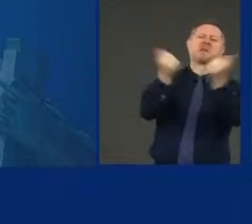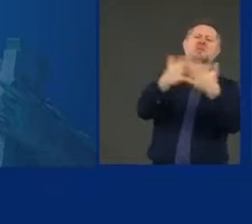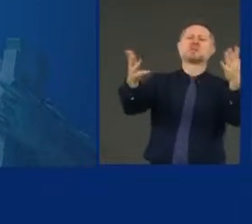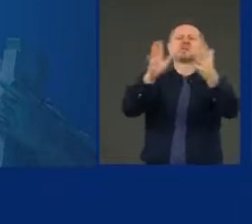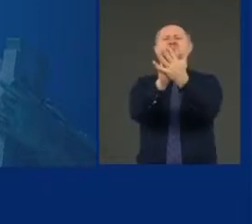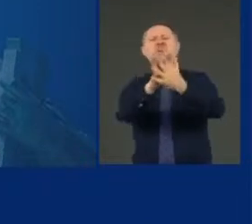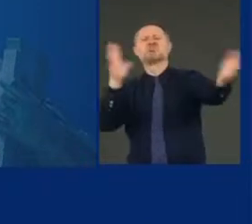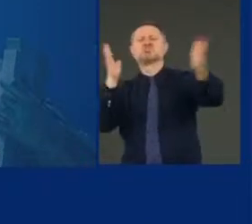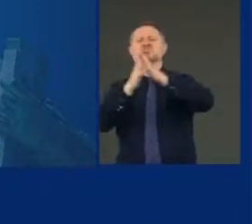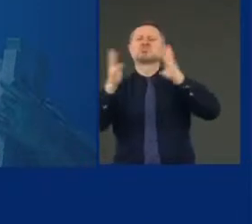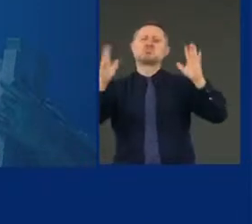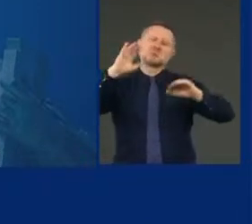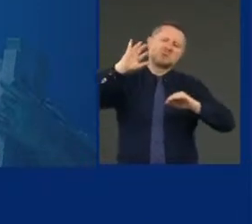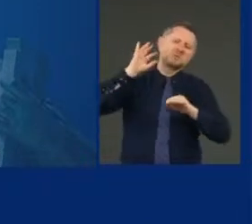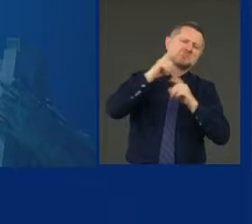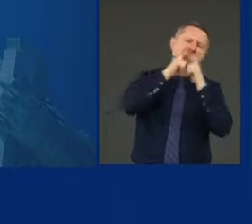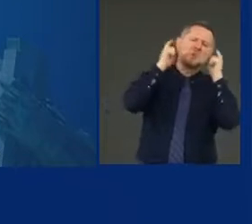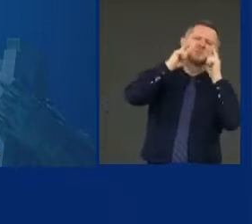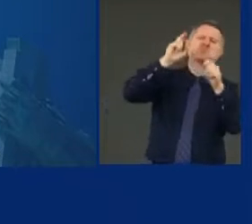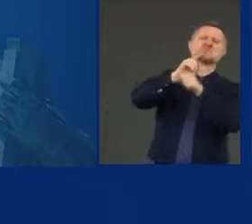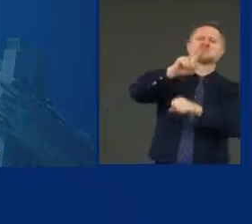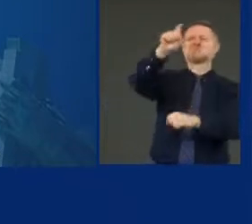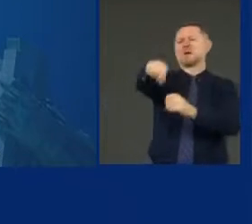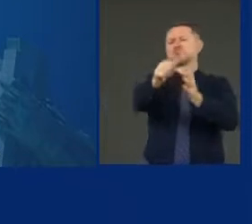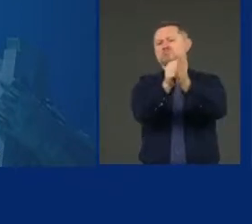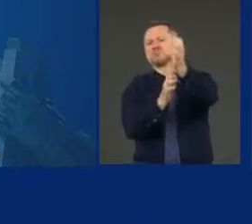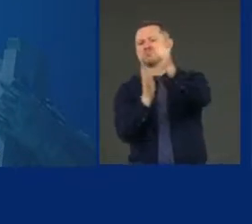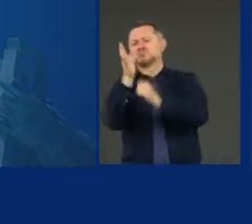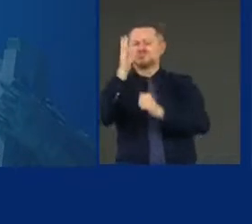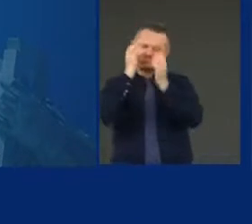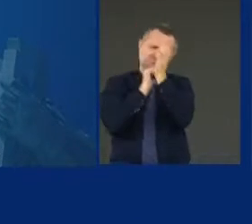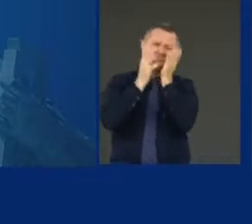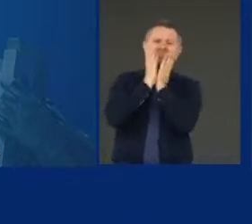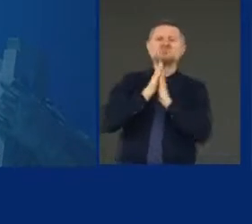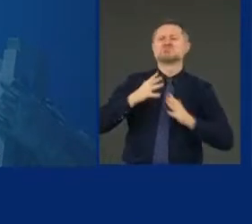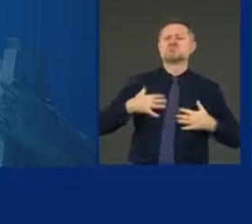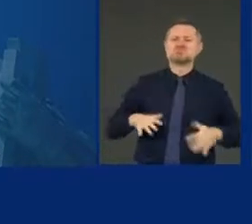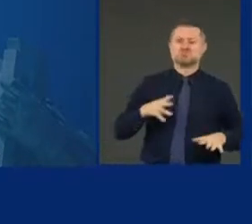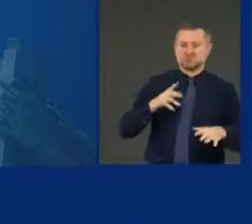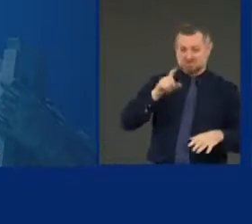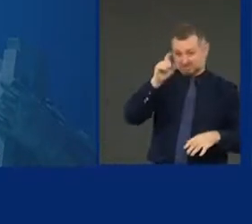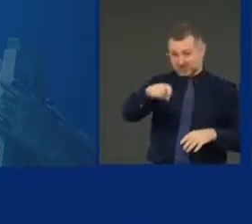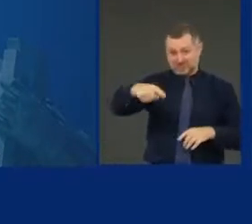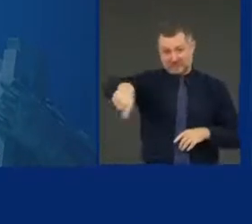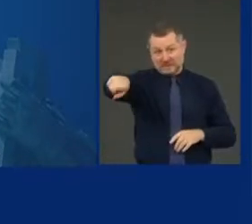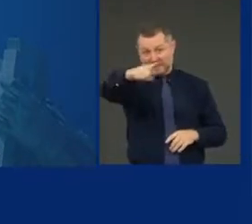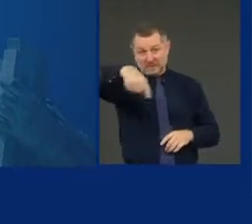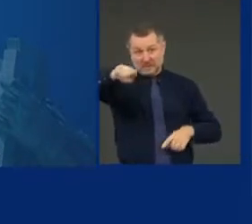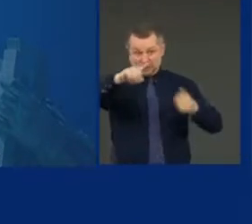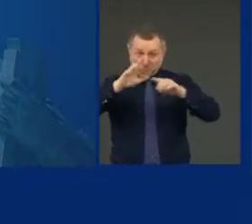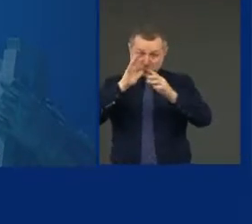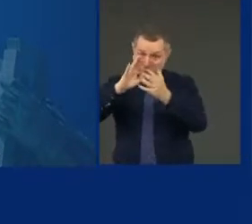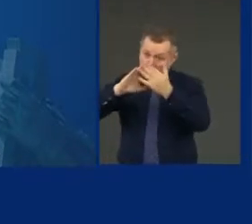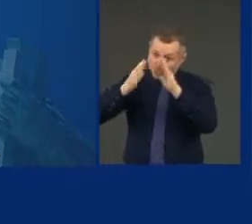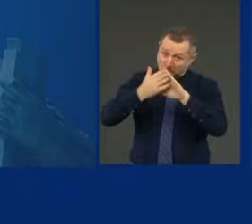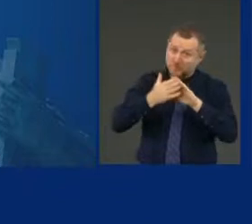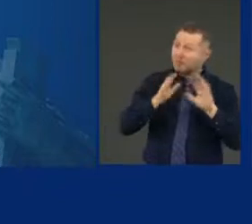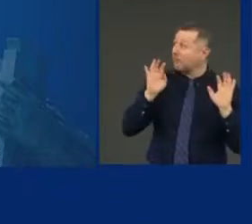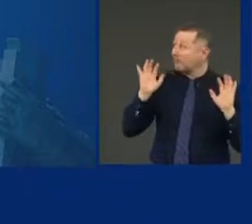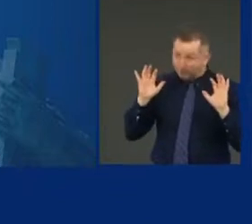6 feet, wear masks, PPE? Could a community rise to that